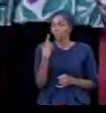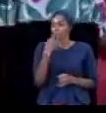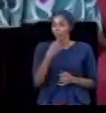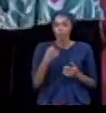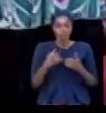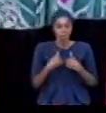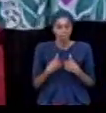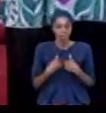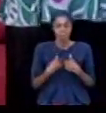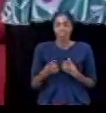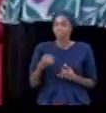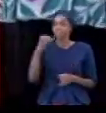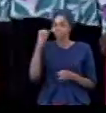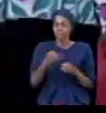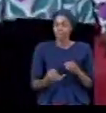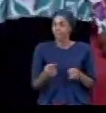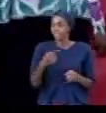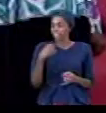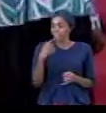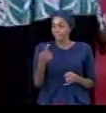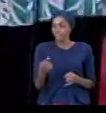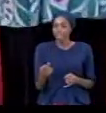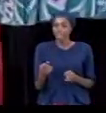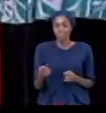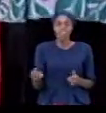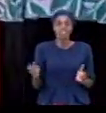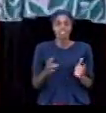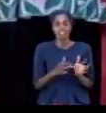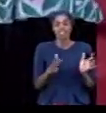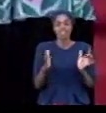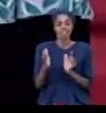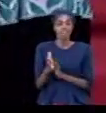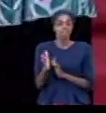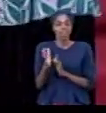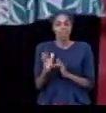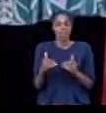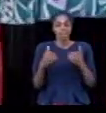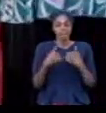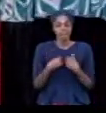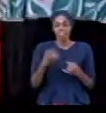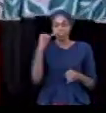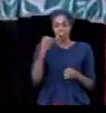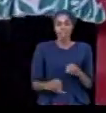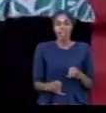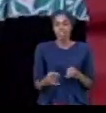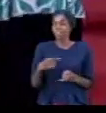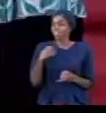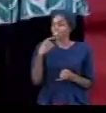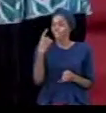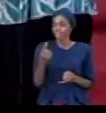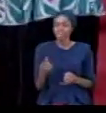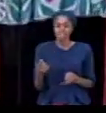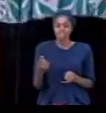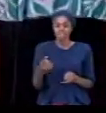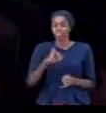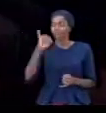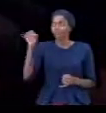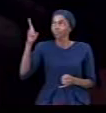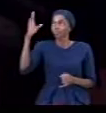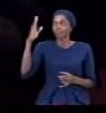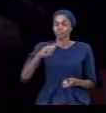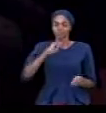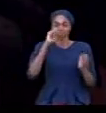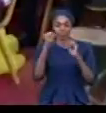Who has the final say? Jehovah has the final say. Oh yeah, Jehovah.